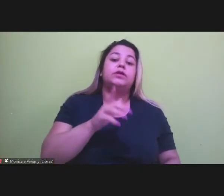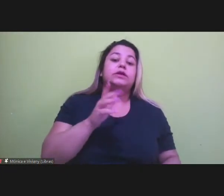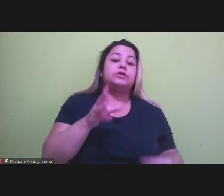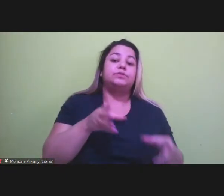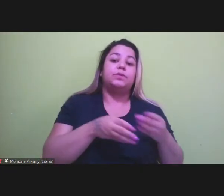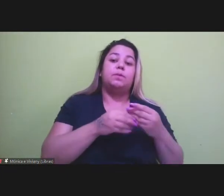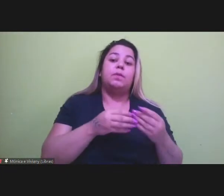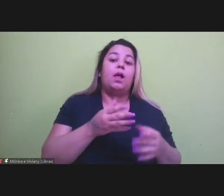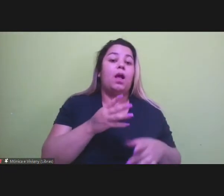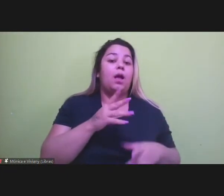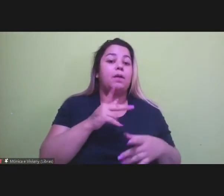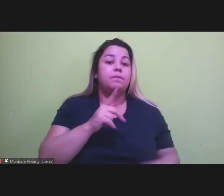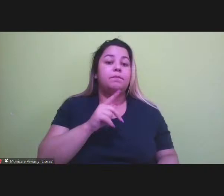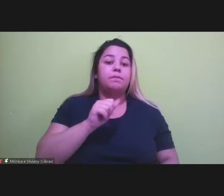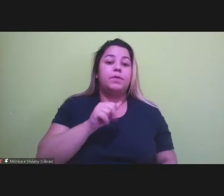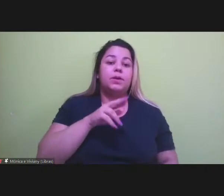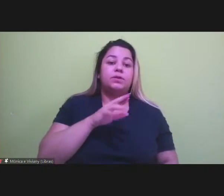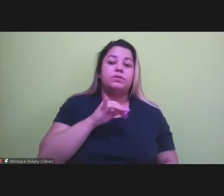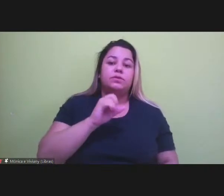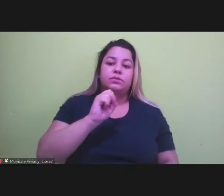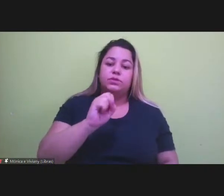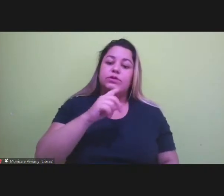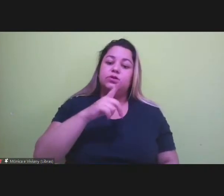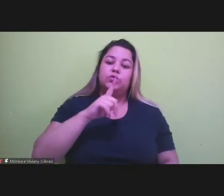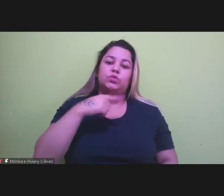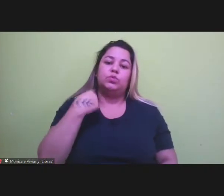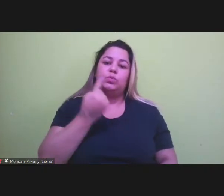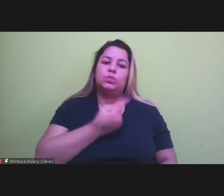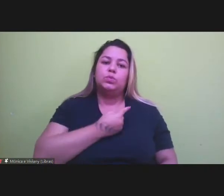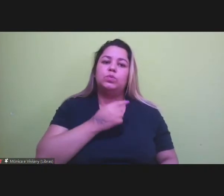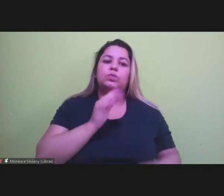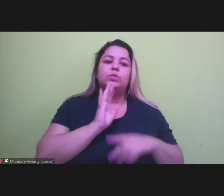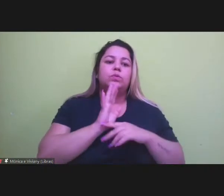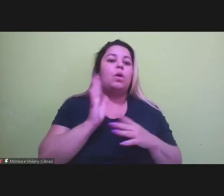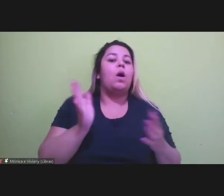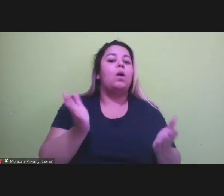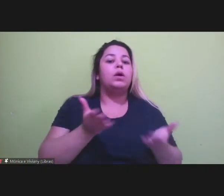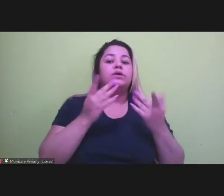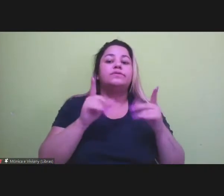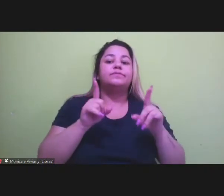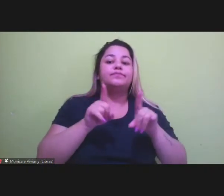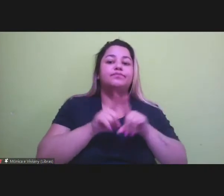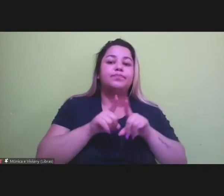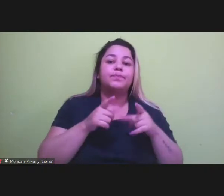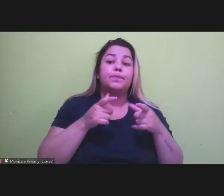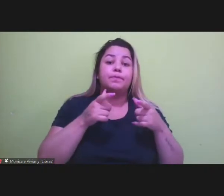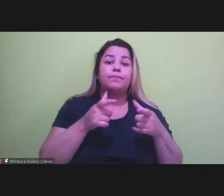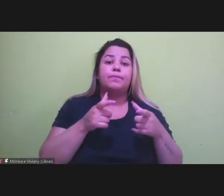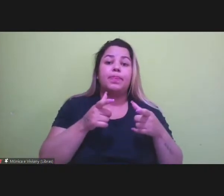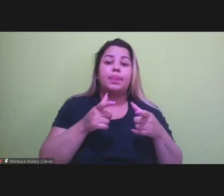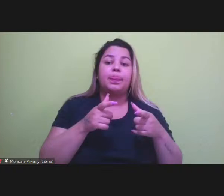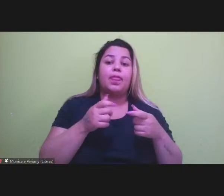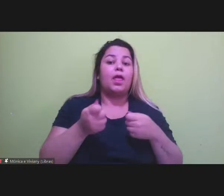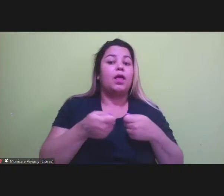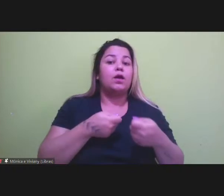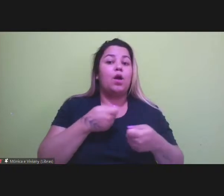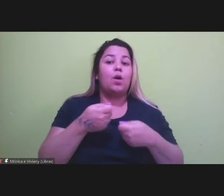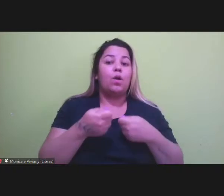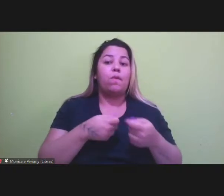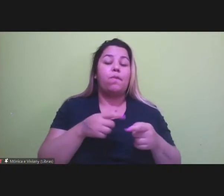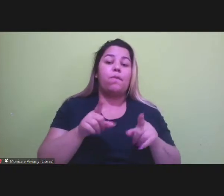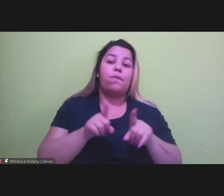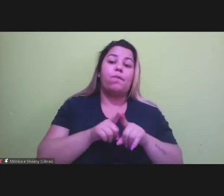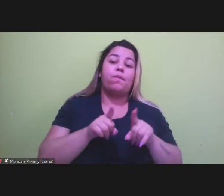to be able to aggregate partnerships in the territory that help us to foment this environment,